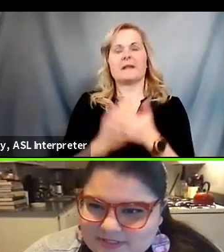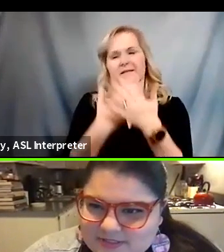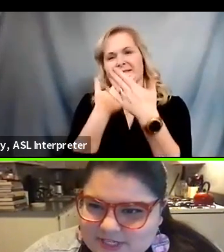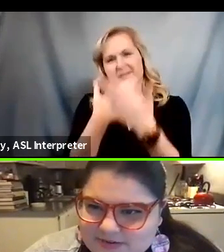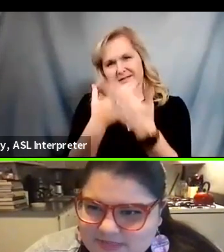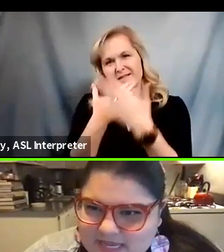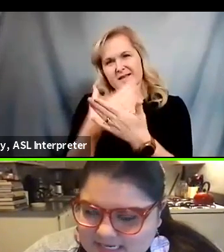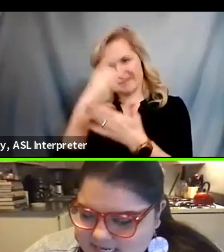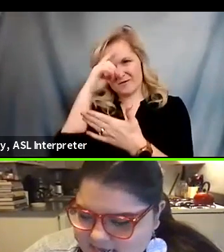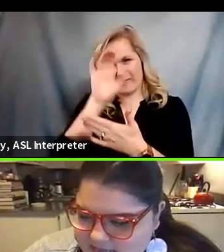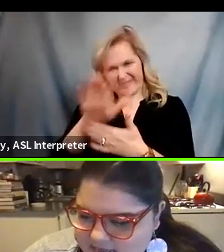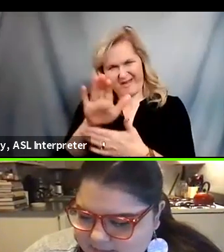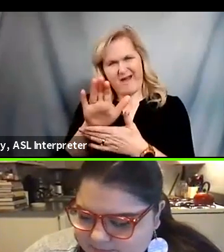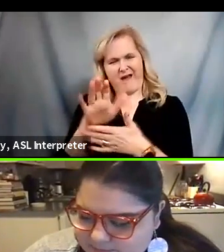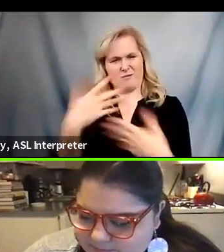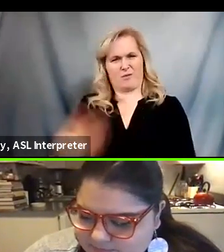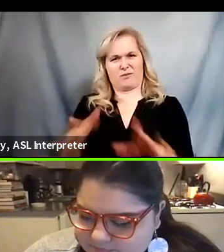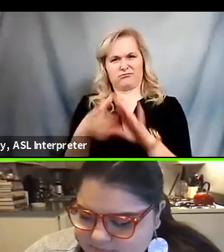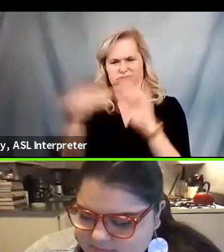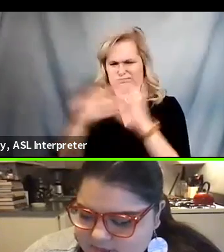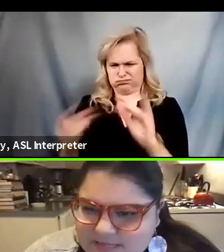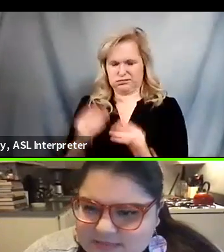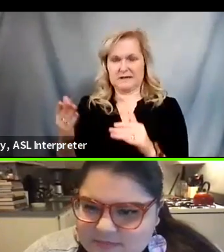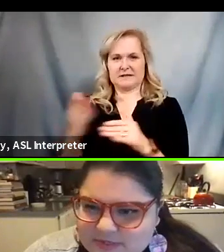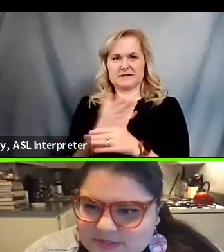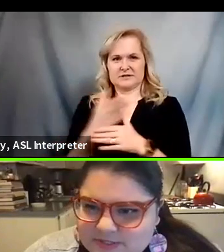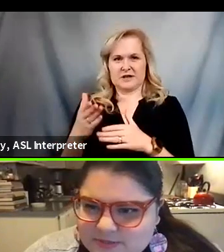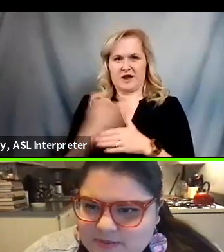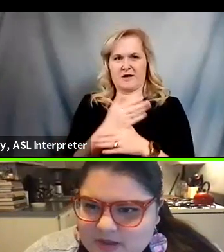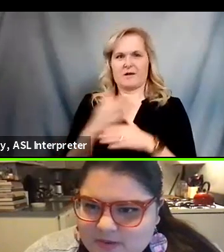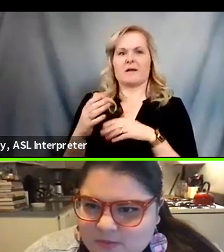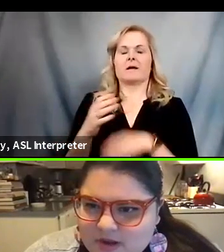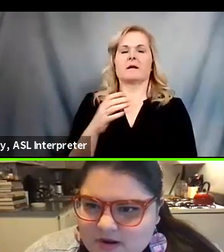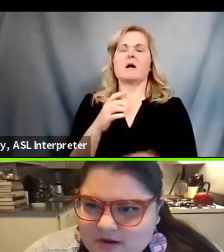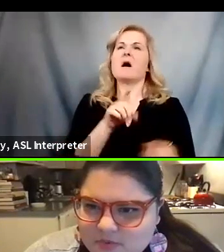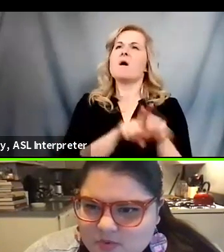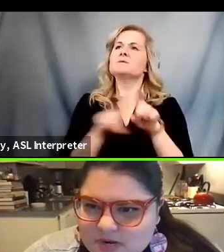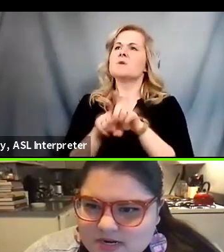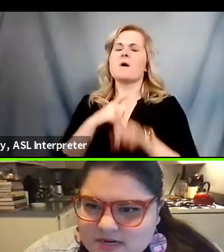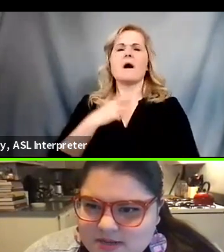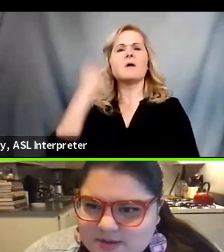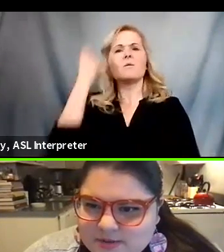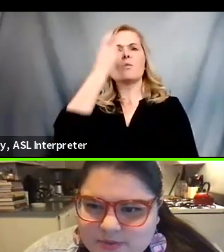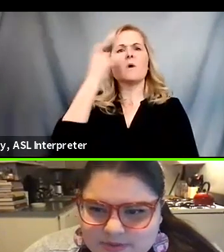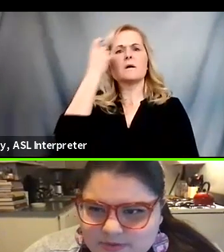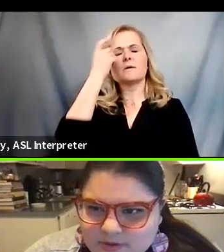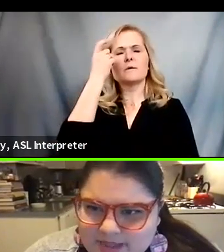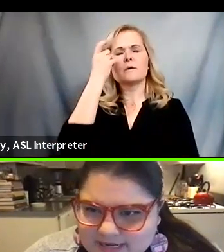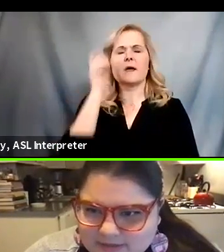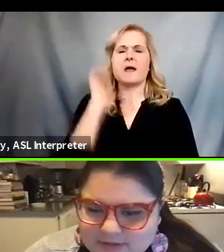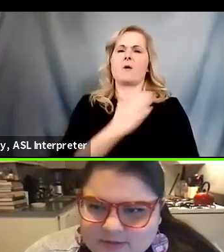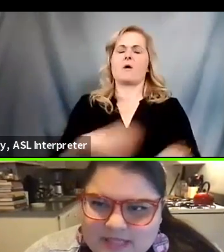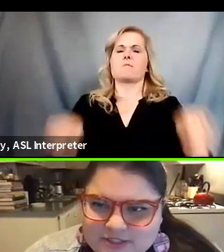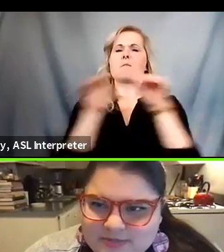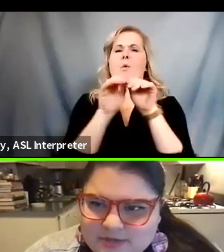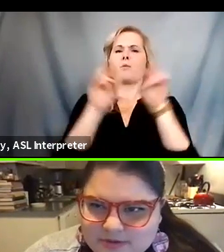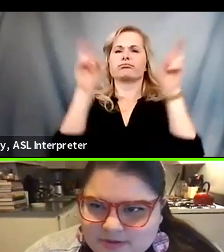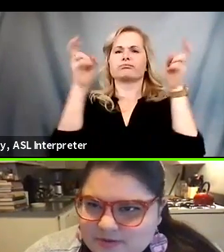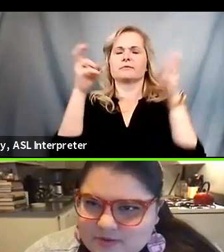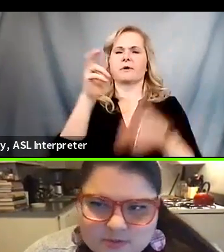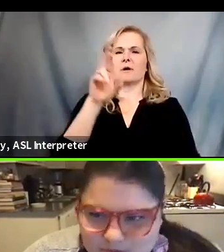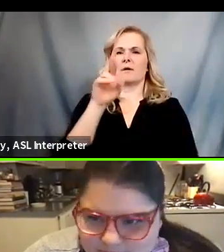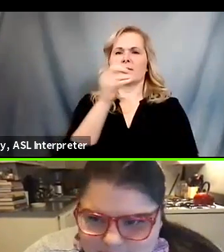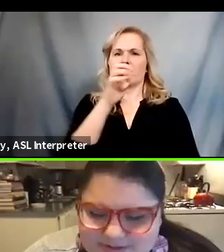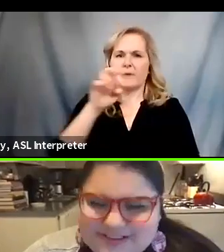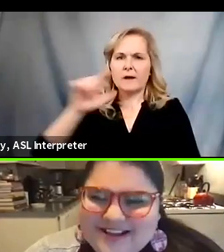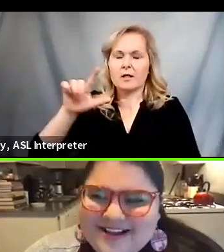for sharing that. It makes me wonder too about what are more quote unquote radical, that should be quote